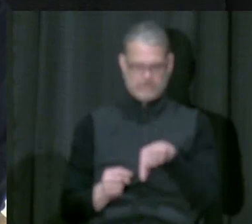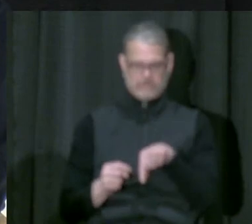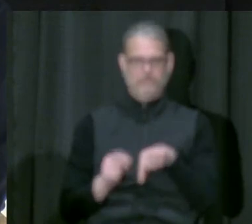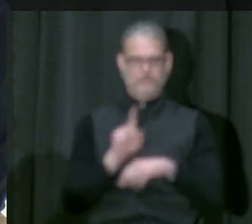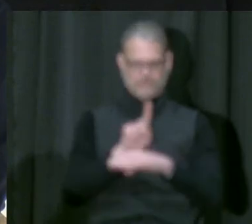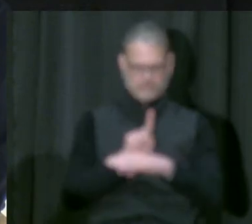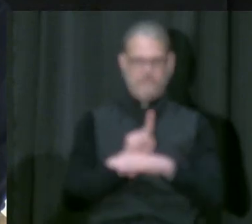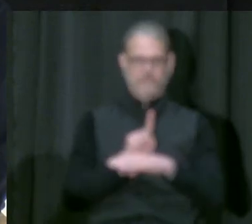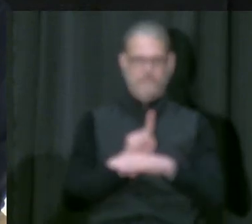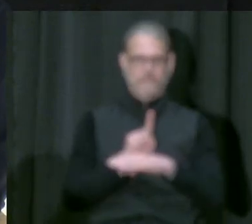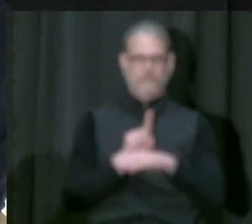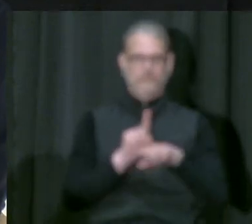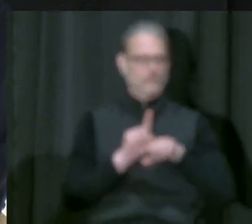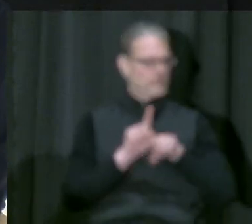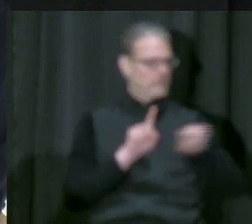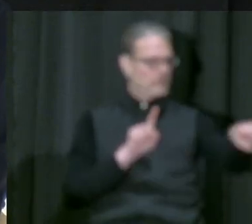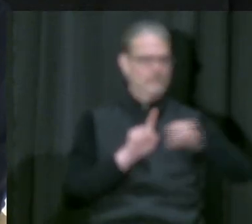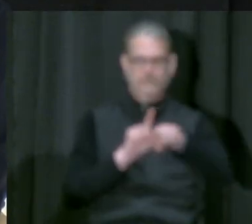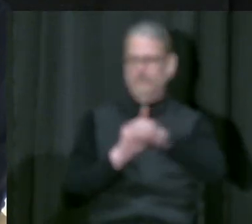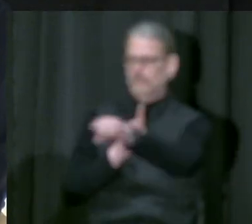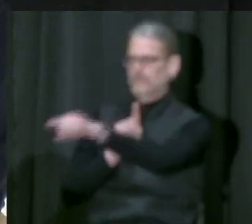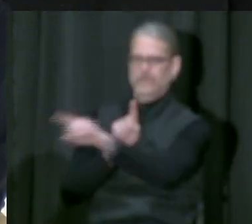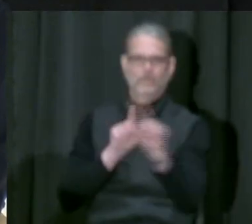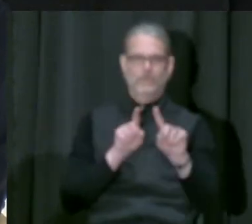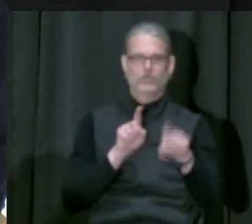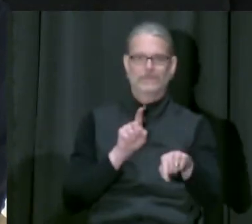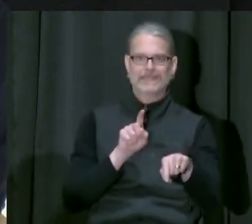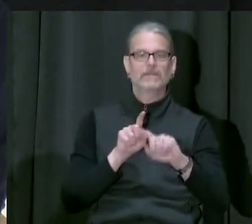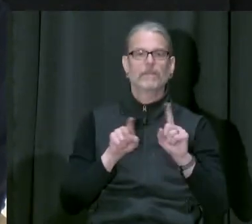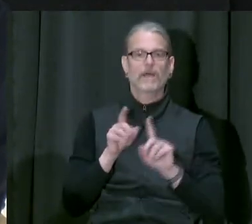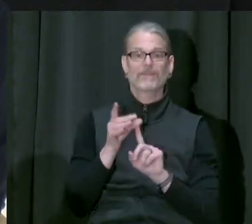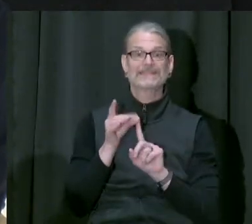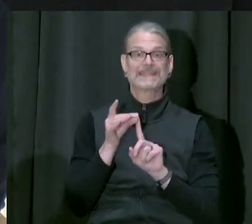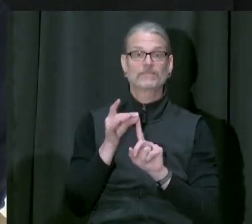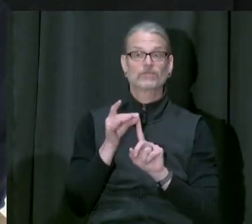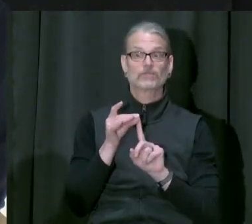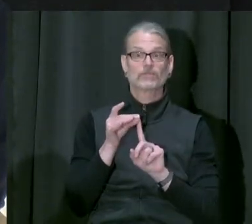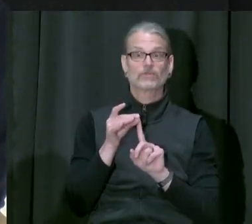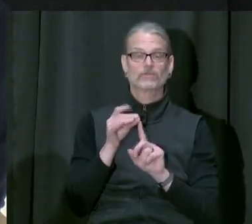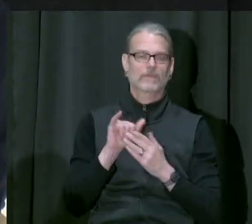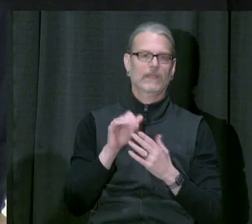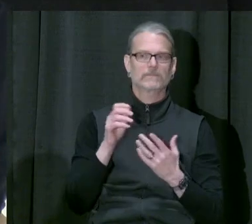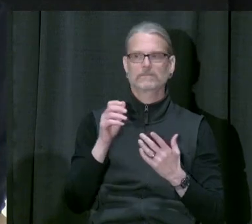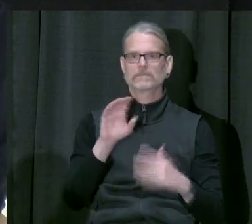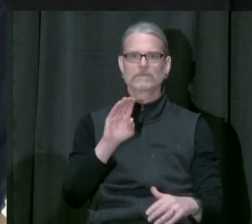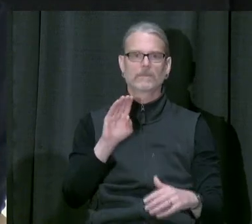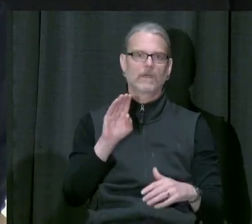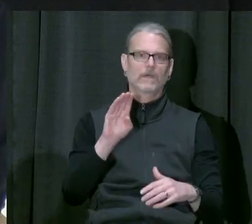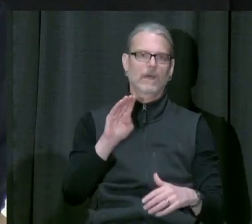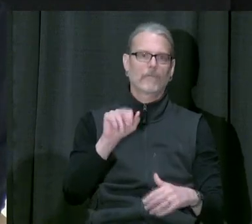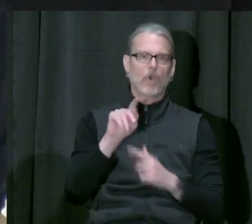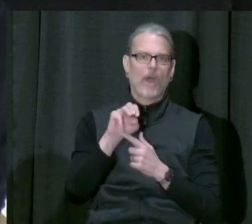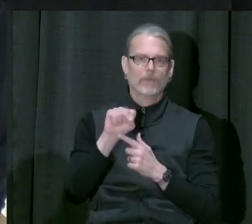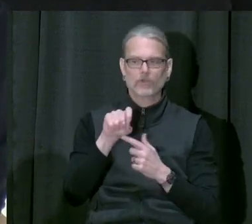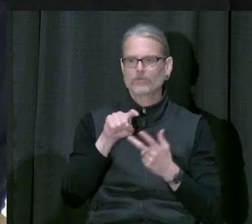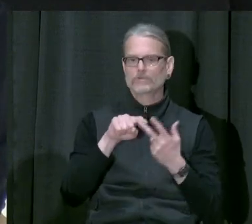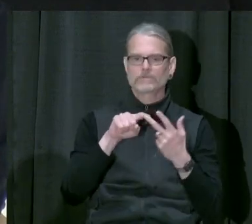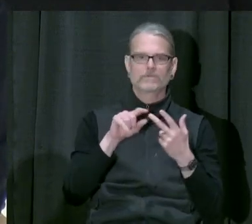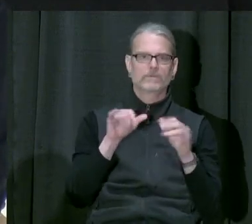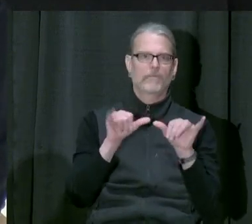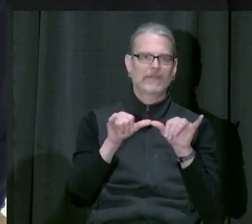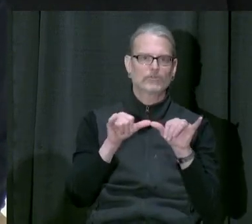to everything that's inside. But the problem is the sensors you use, which are accelerometers and barometers and all sorts of